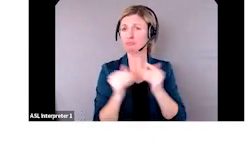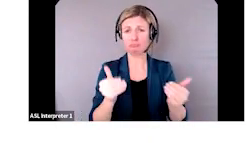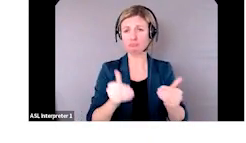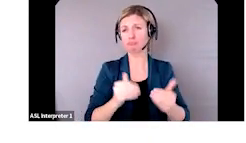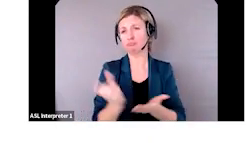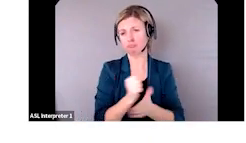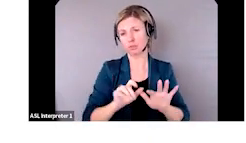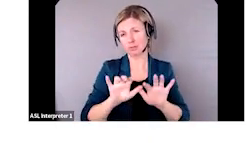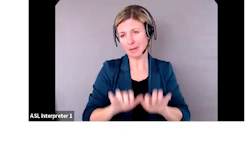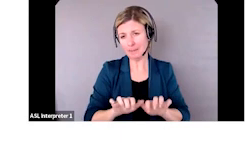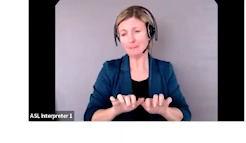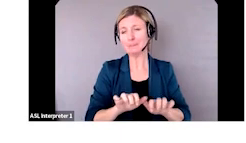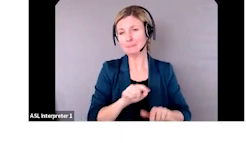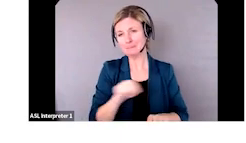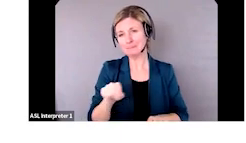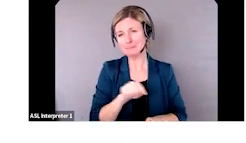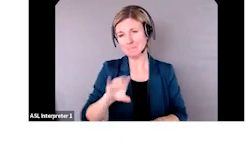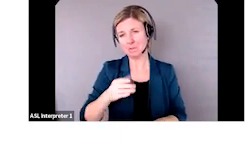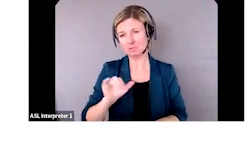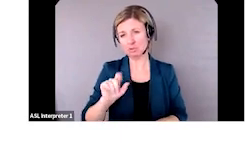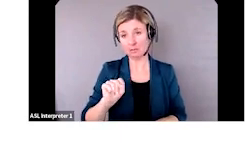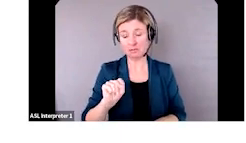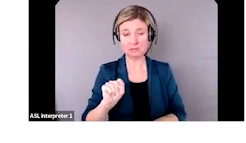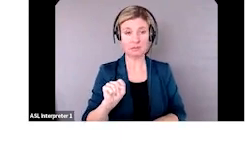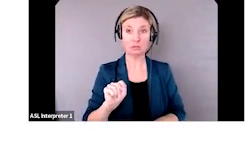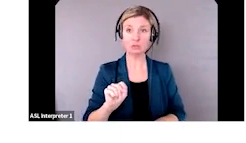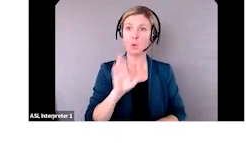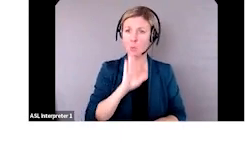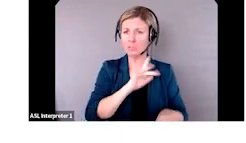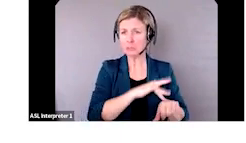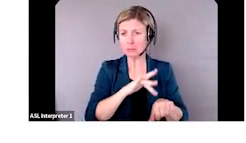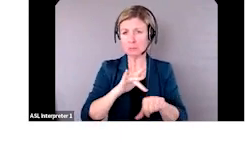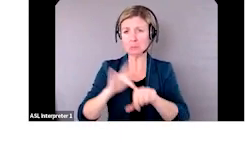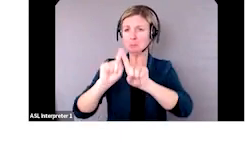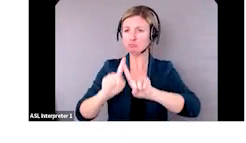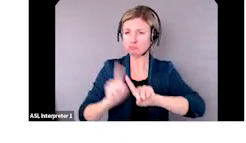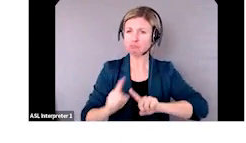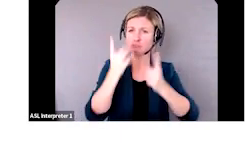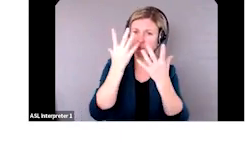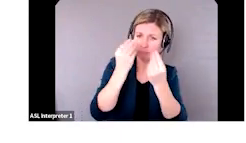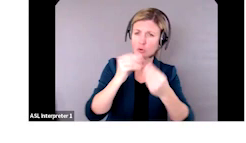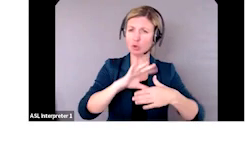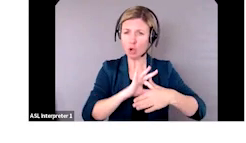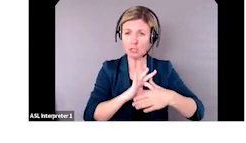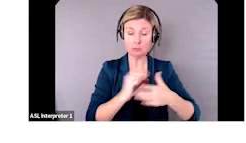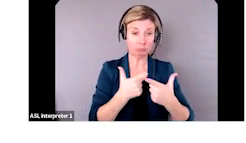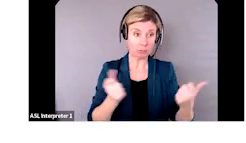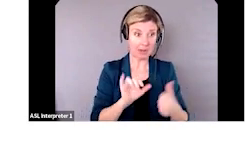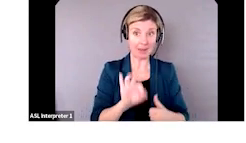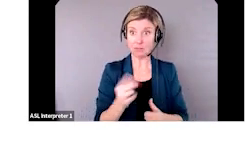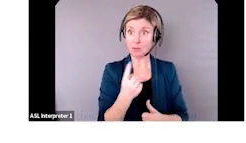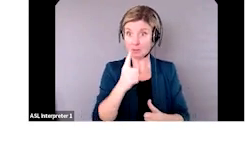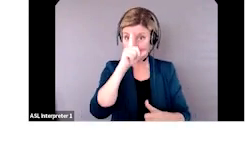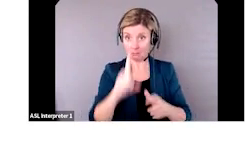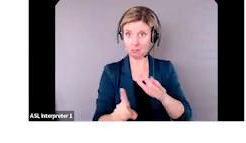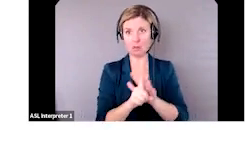are any specific questions that you have that we haven't covered, please put them in the chat and we'll answer them afterwards. And if we need to